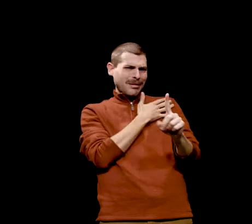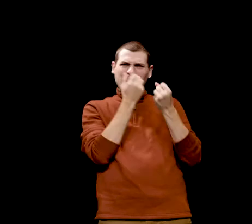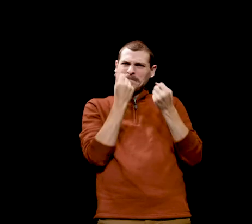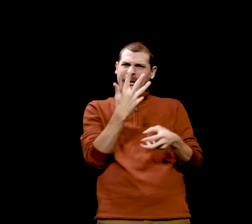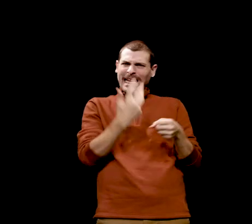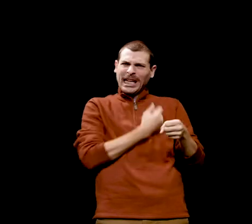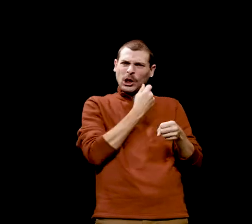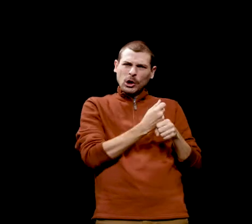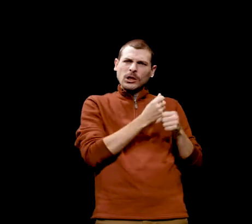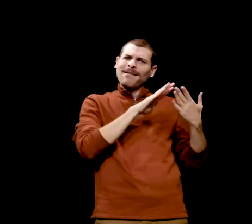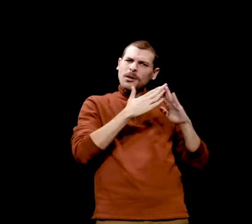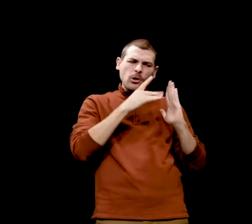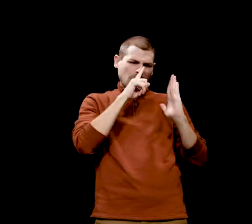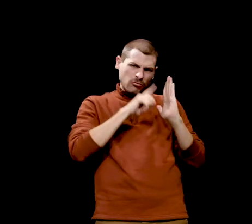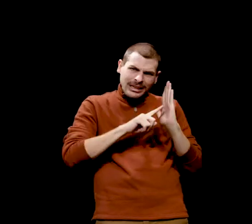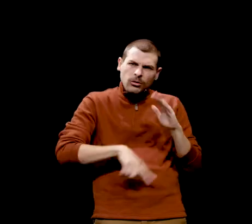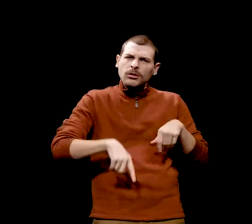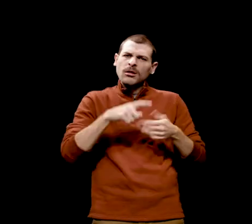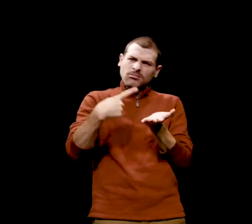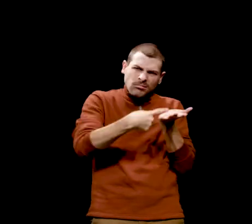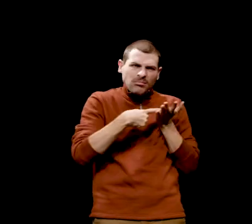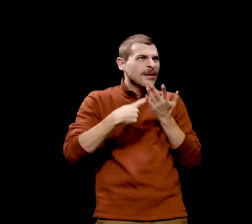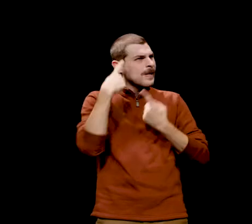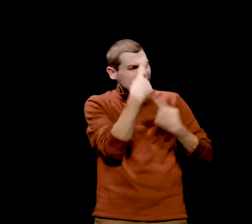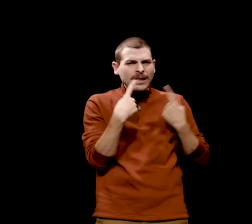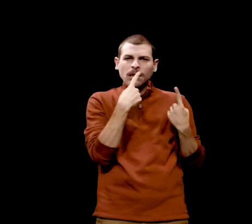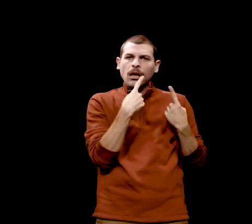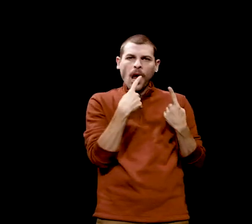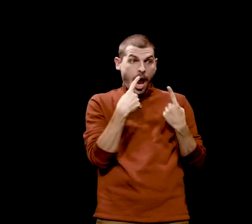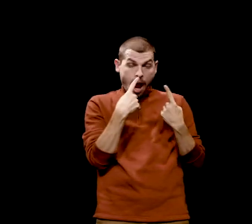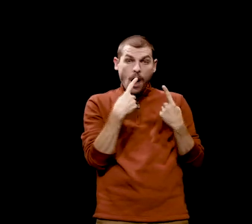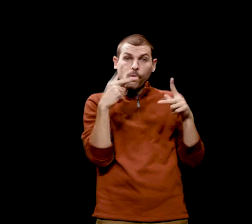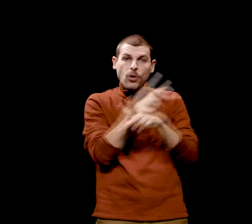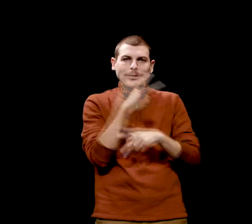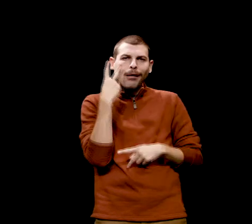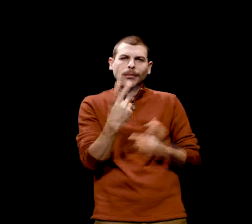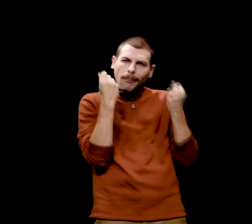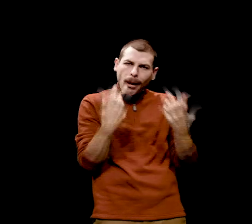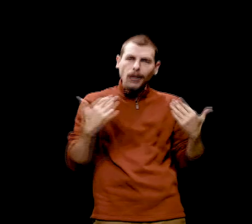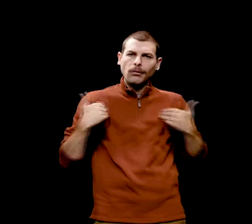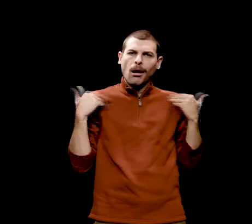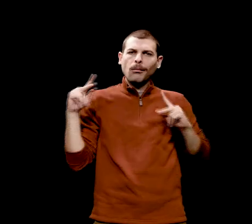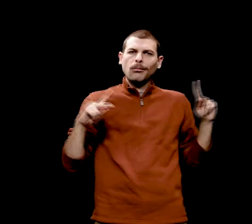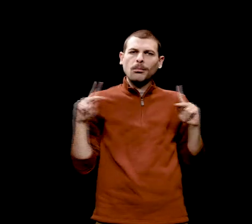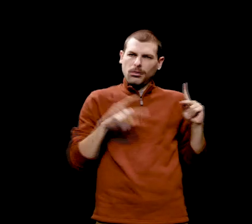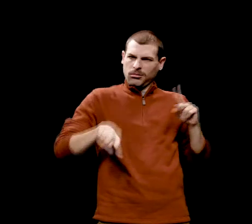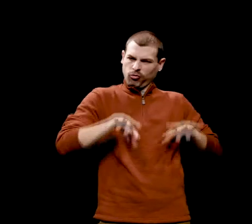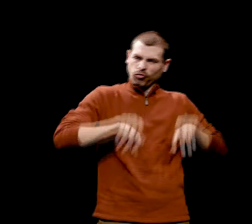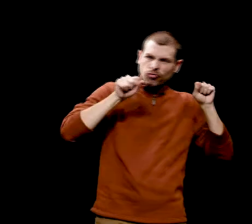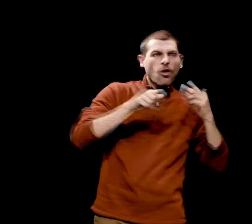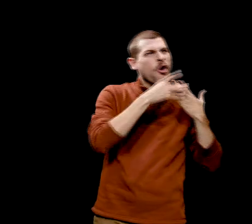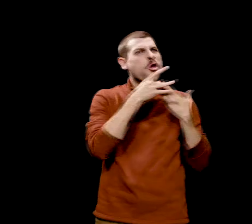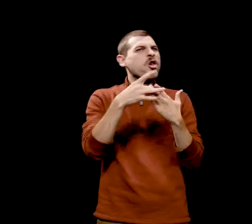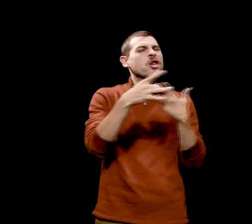that number. I have continued to work with leaders of the movement, especially young leaders of the movement, to make sure that we are focused on